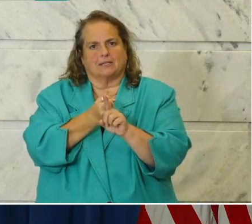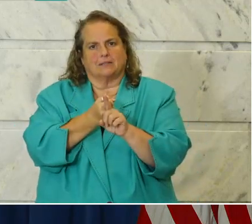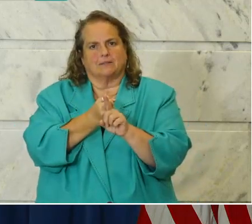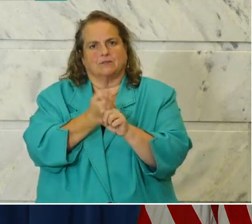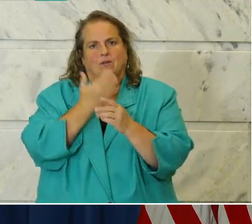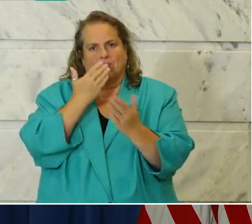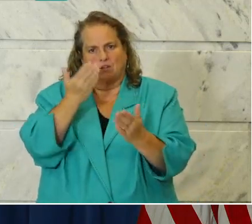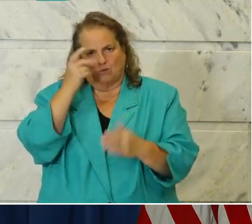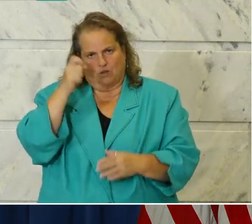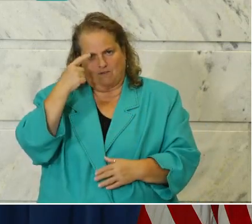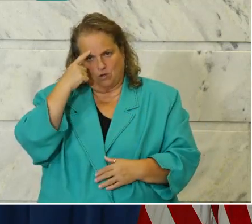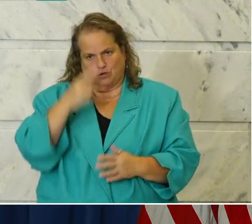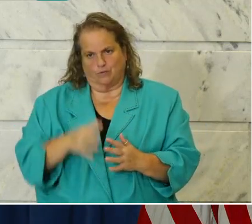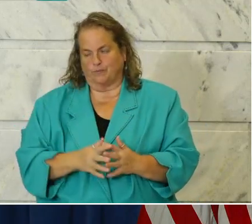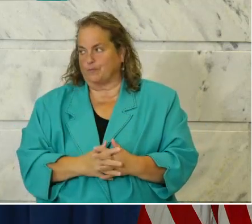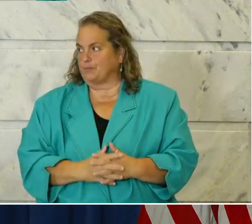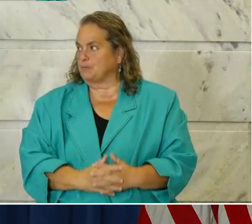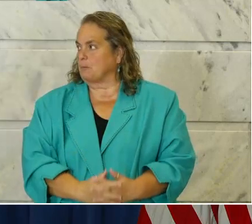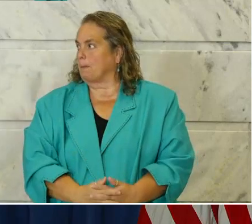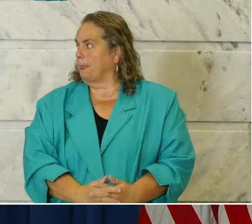Governor.